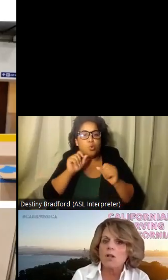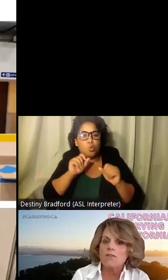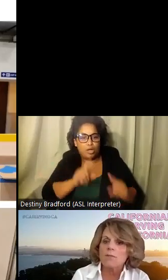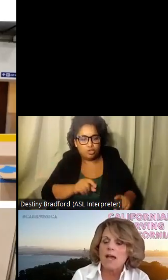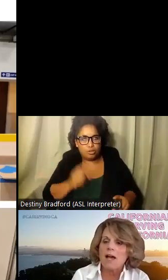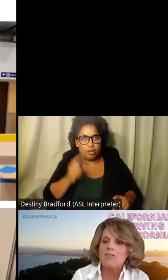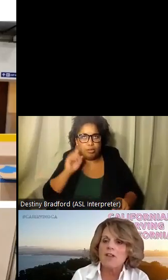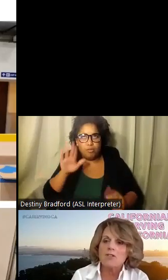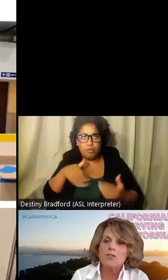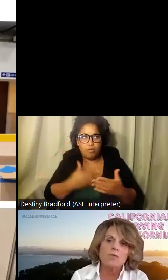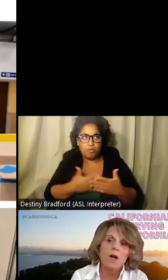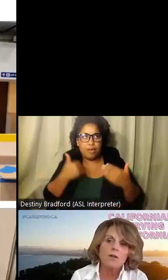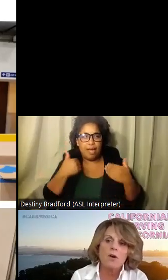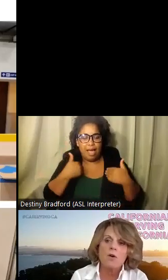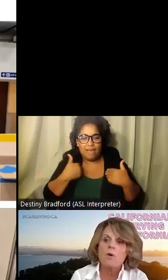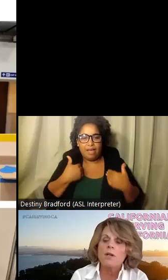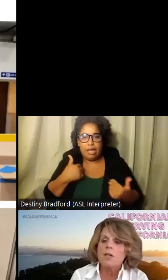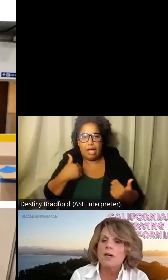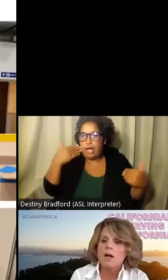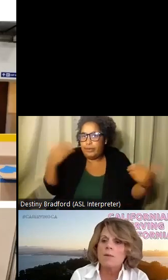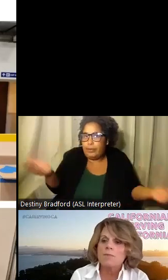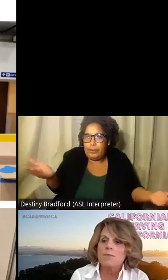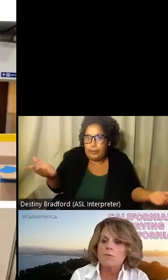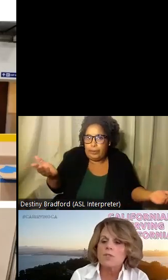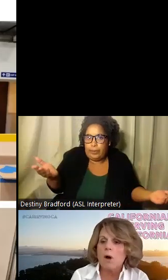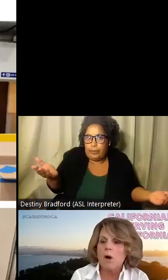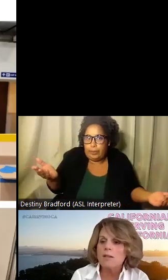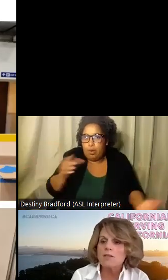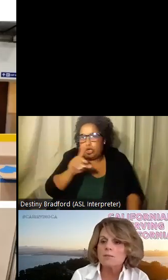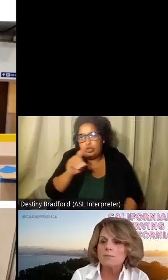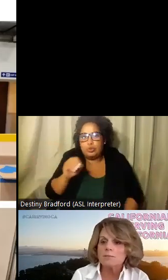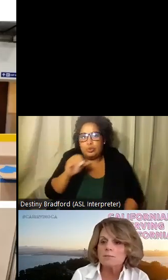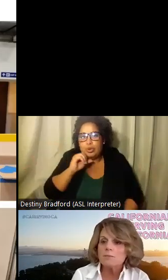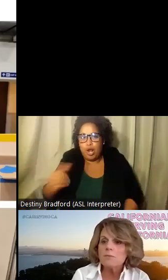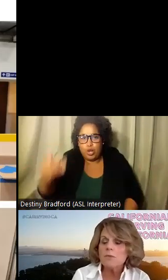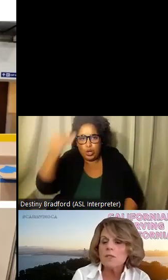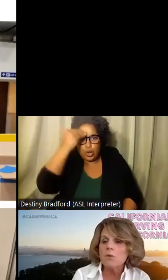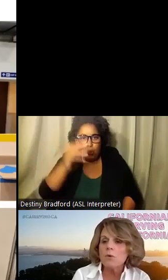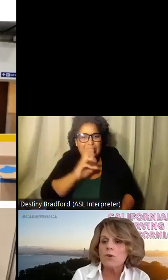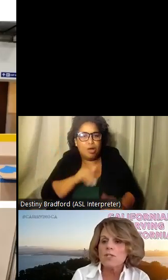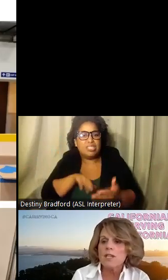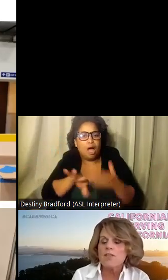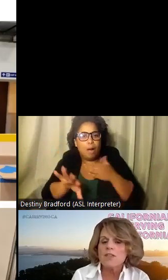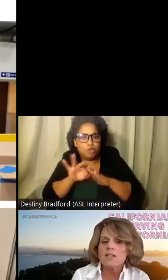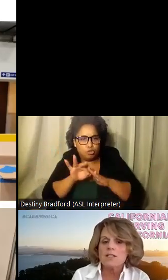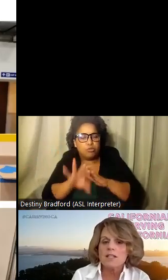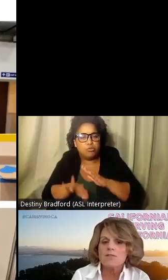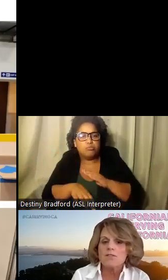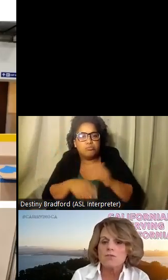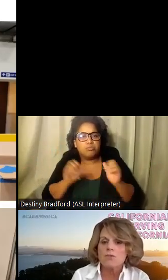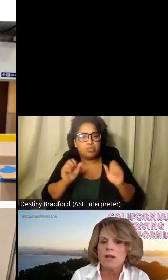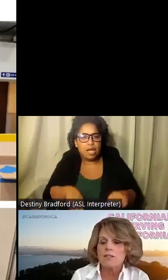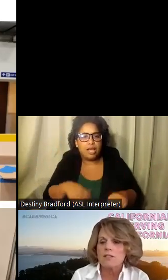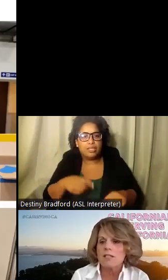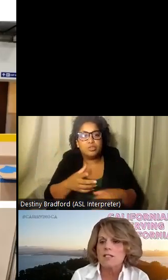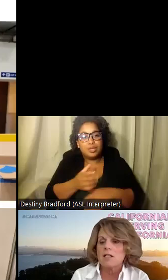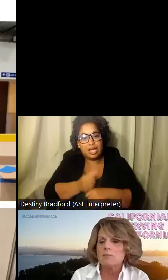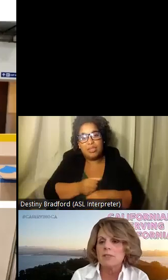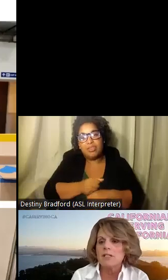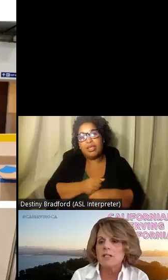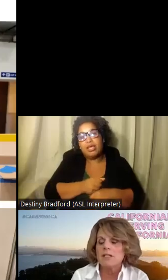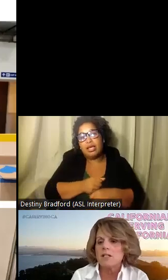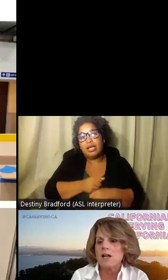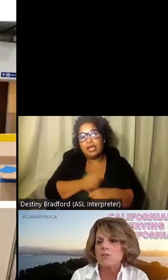think all of them have a do not know response. In order to get the incentive, you do not need